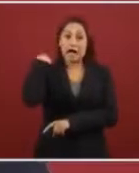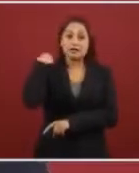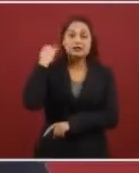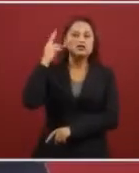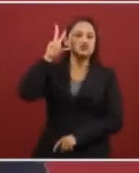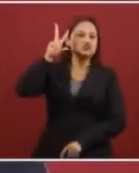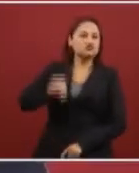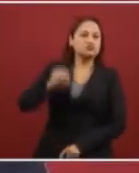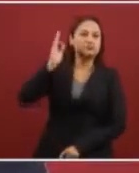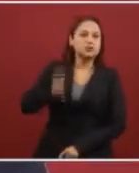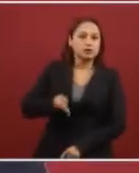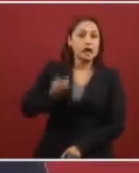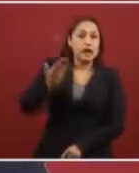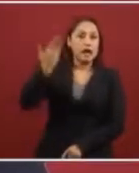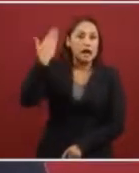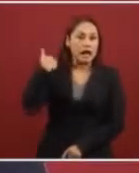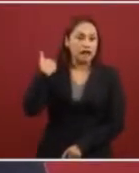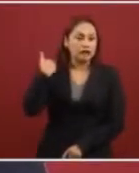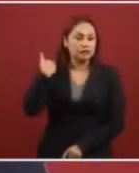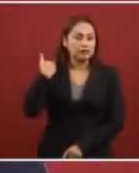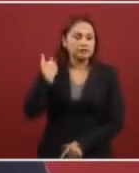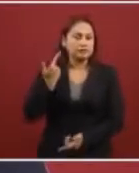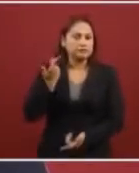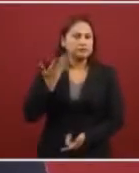this treaty.